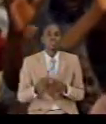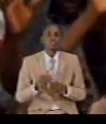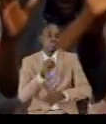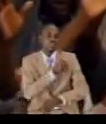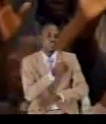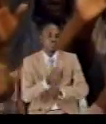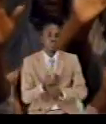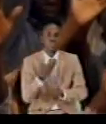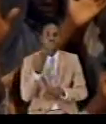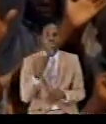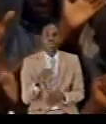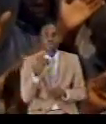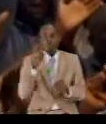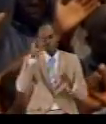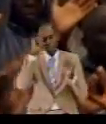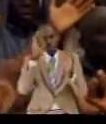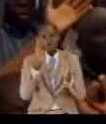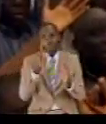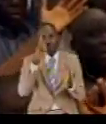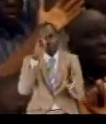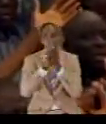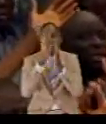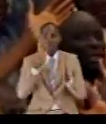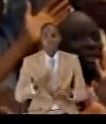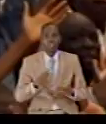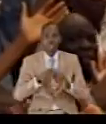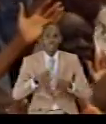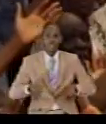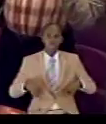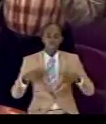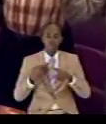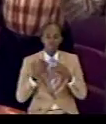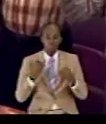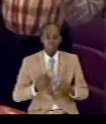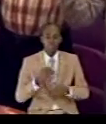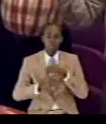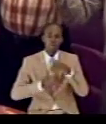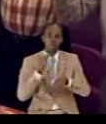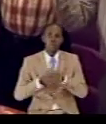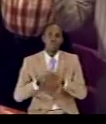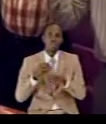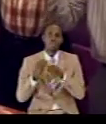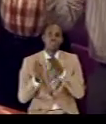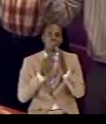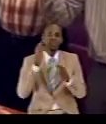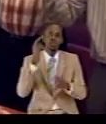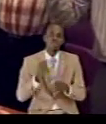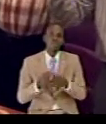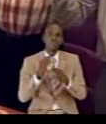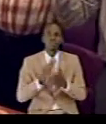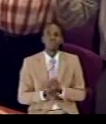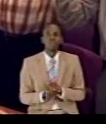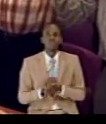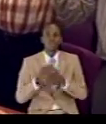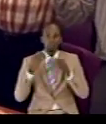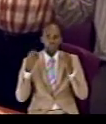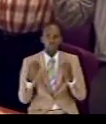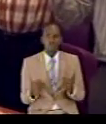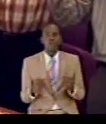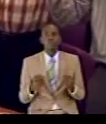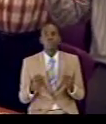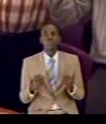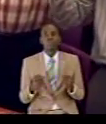Authority of the believer in your life from now on in Jesus' name. Power,